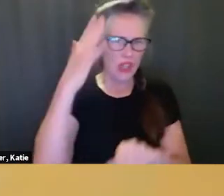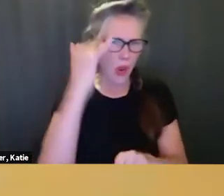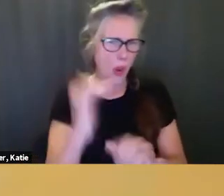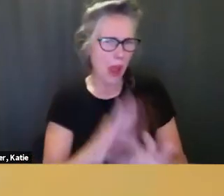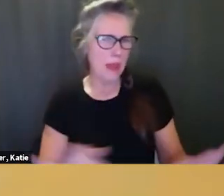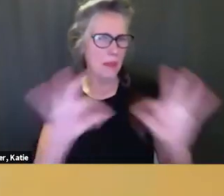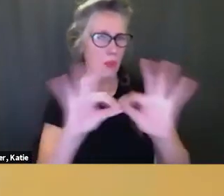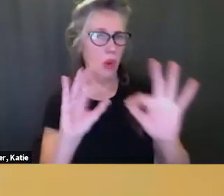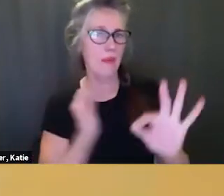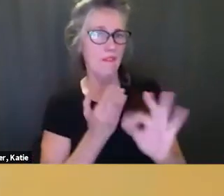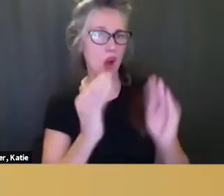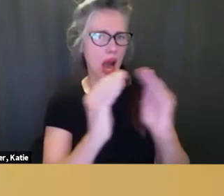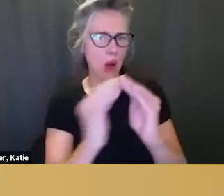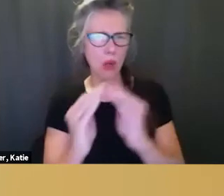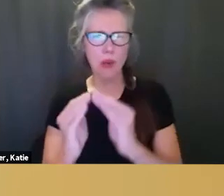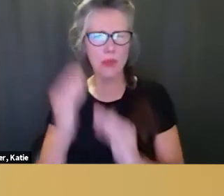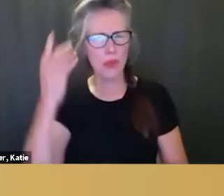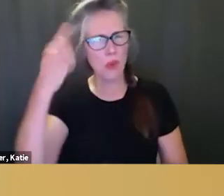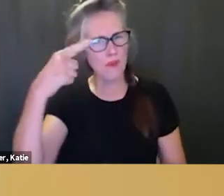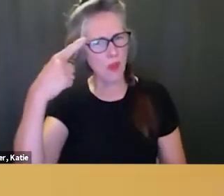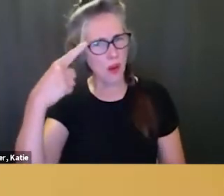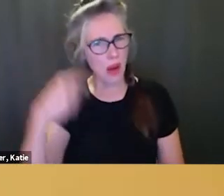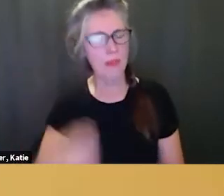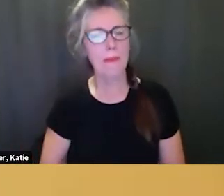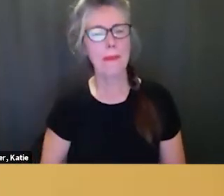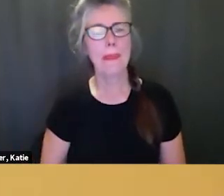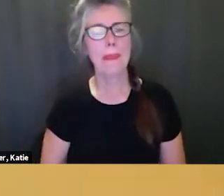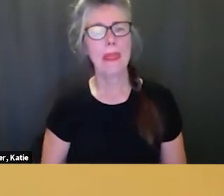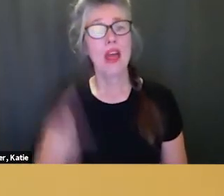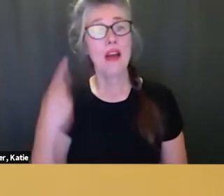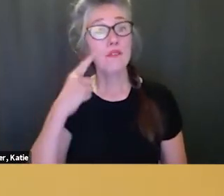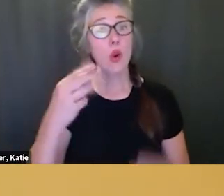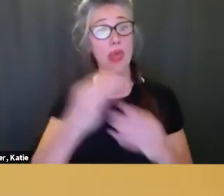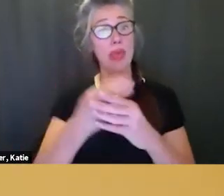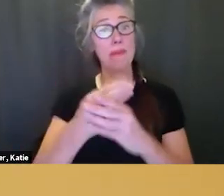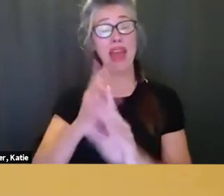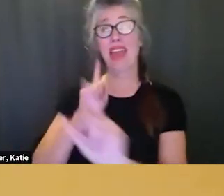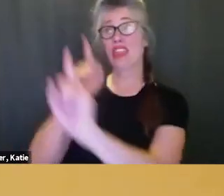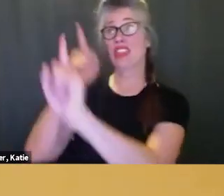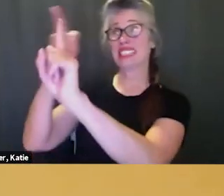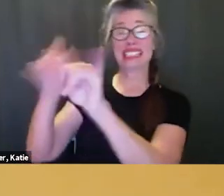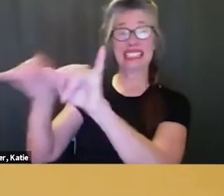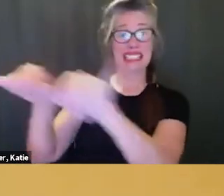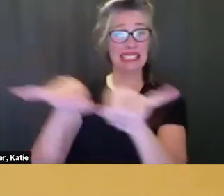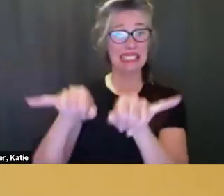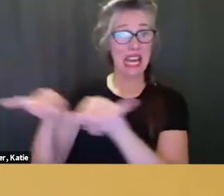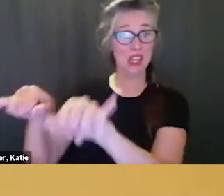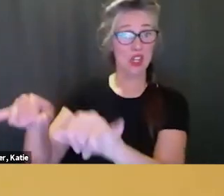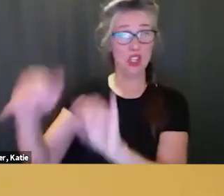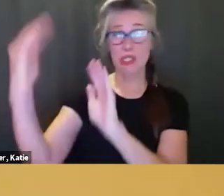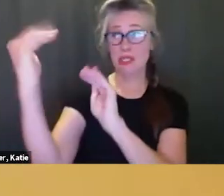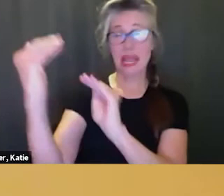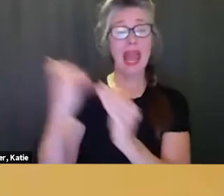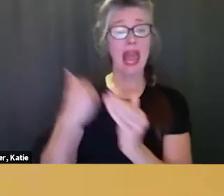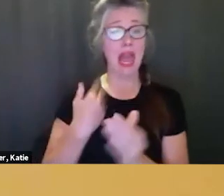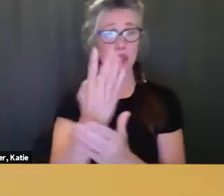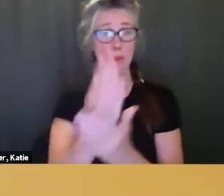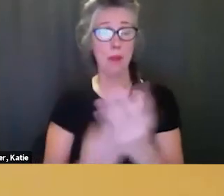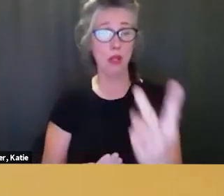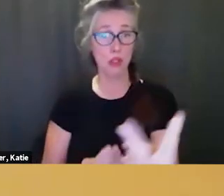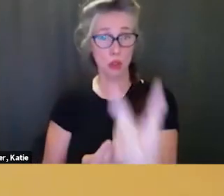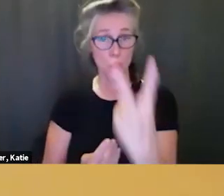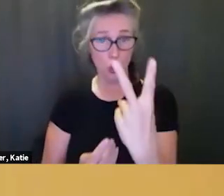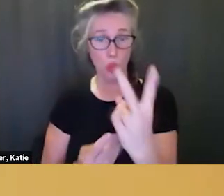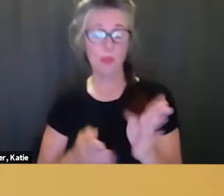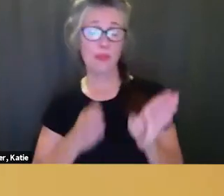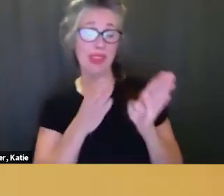important. In terms of our math standards, it actually has 2 parts to it. And illustrative mathematics